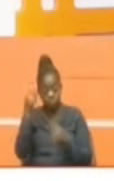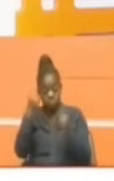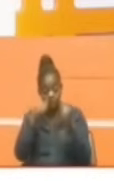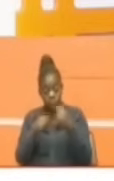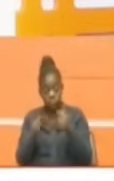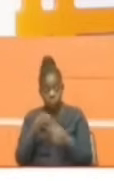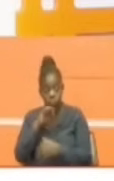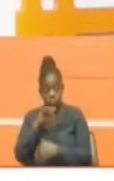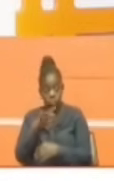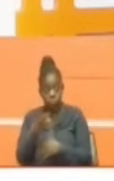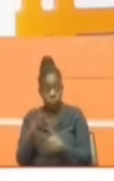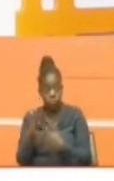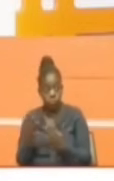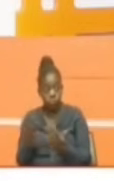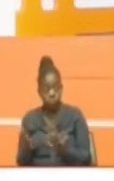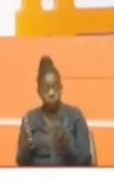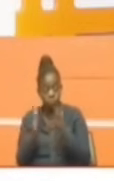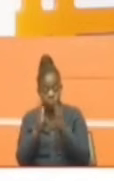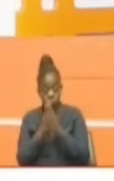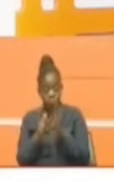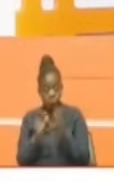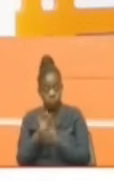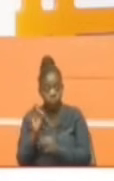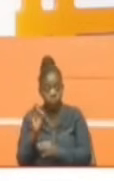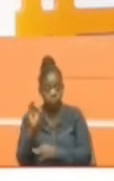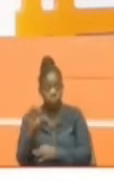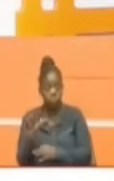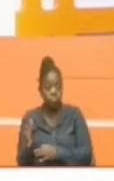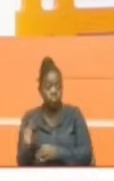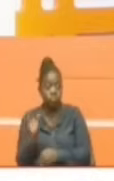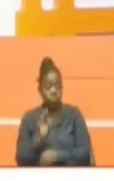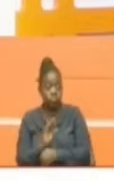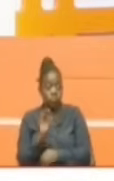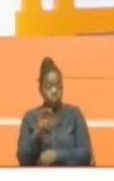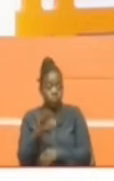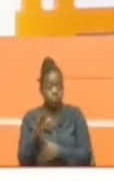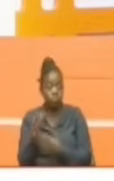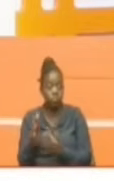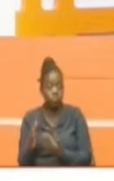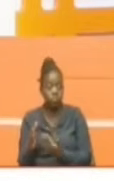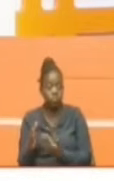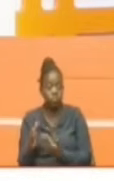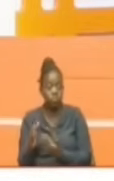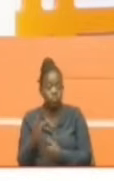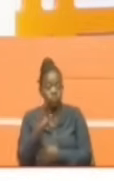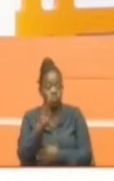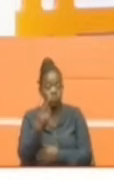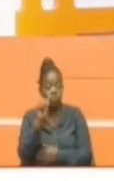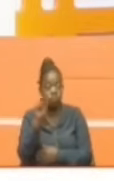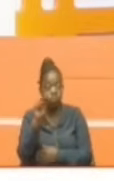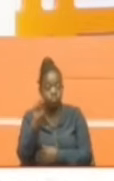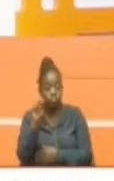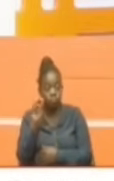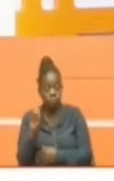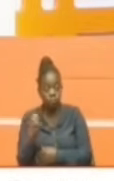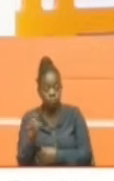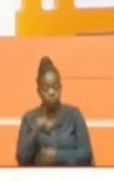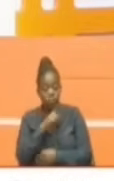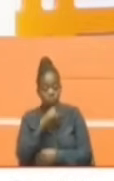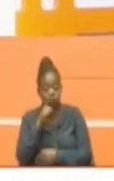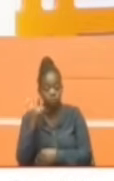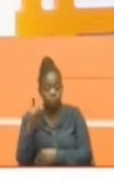bina byogeredde mu kusabira omwoyo gw'omugenzi ku Kereziya St Joseph and Bruno Serunkuma